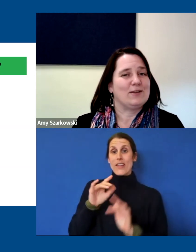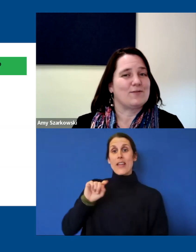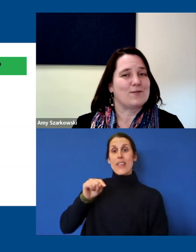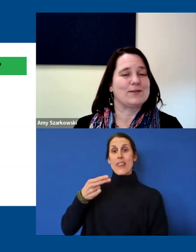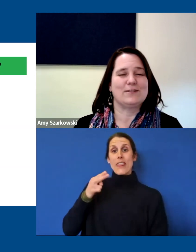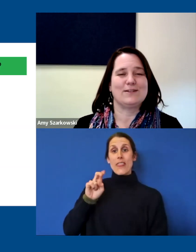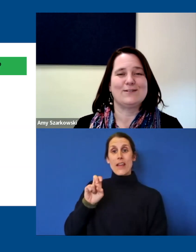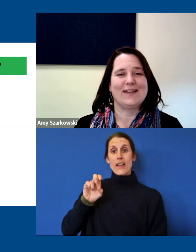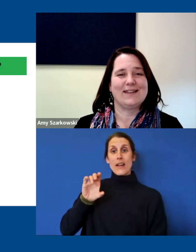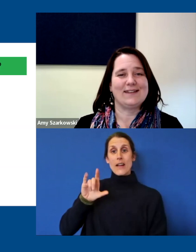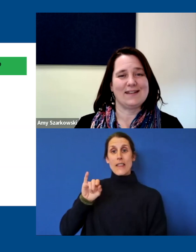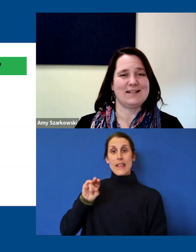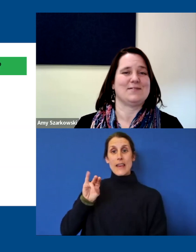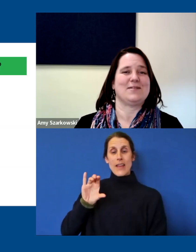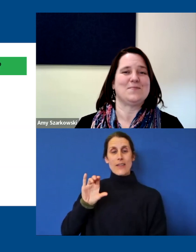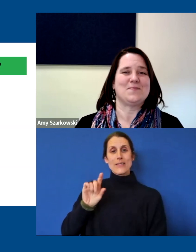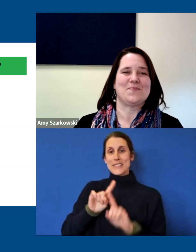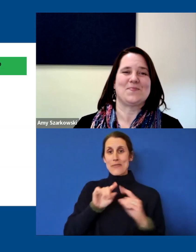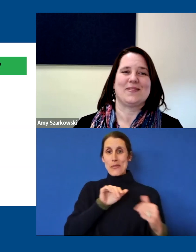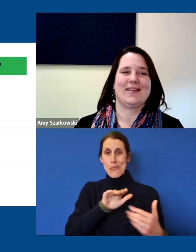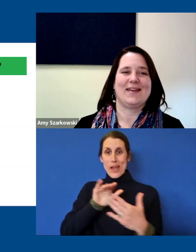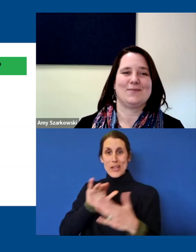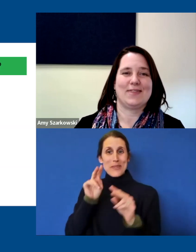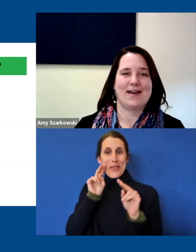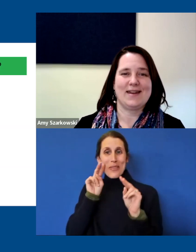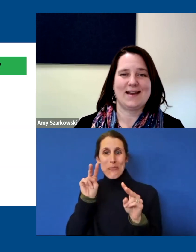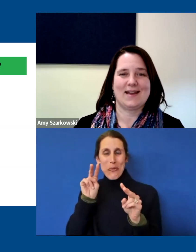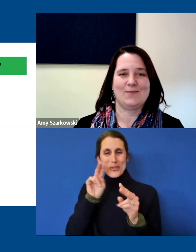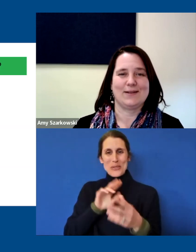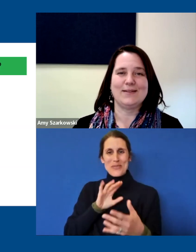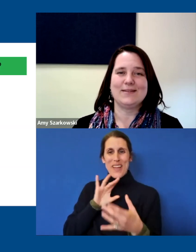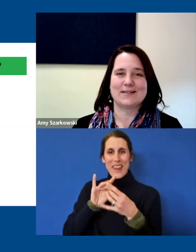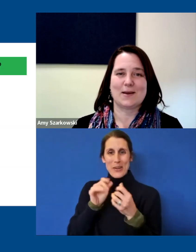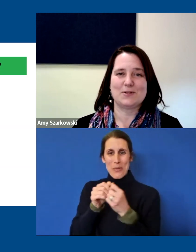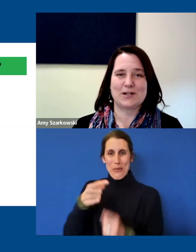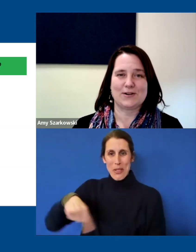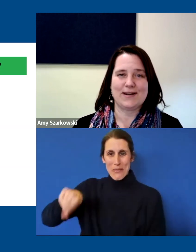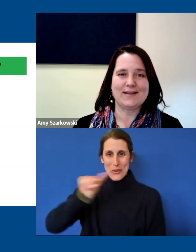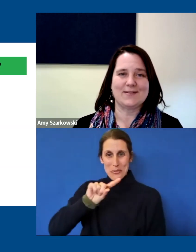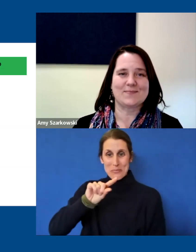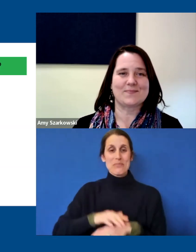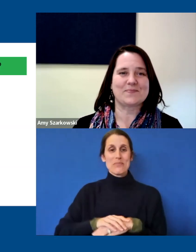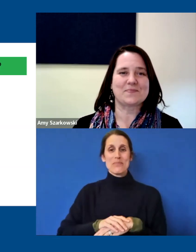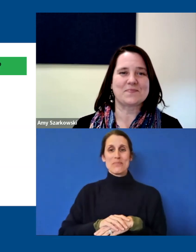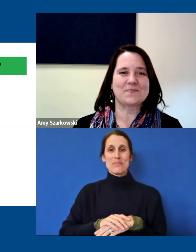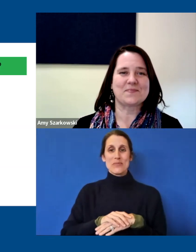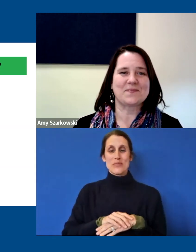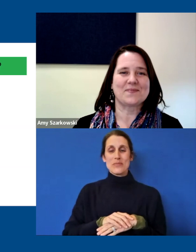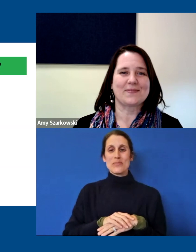We would look forward to engaging with you. And with that, I will stop sharing.